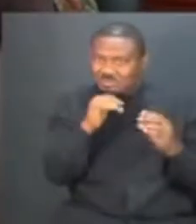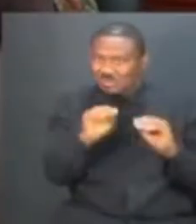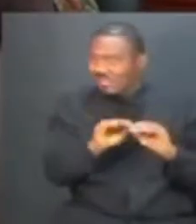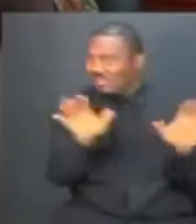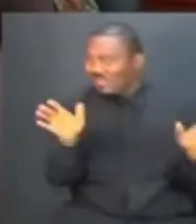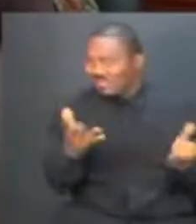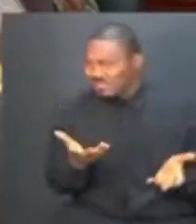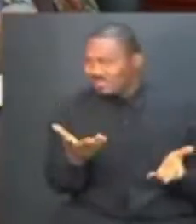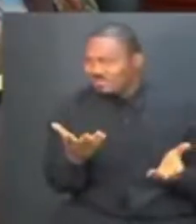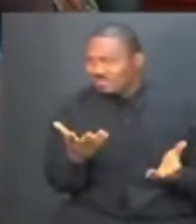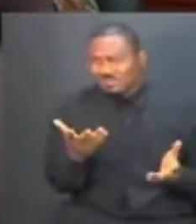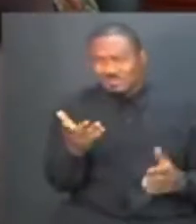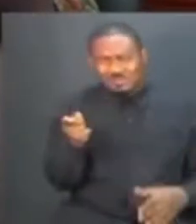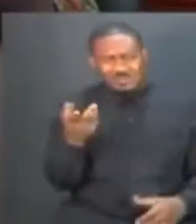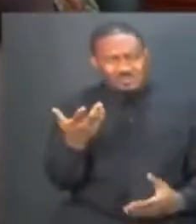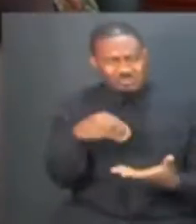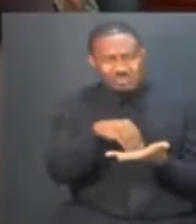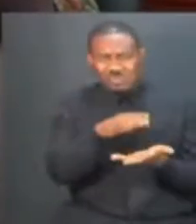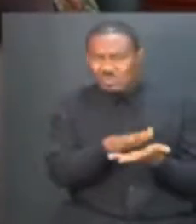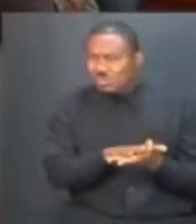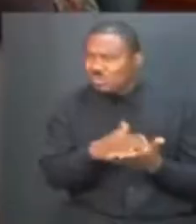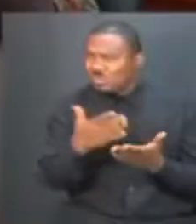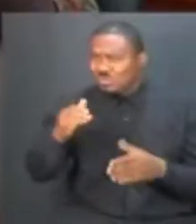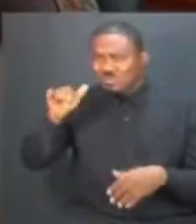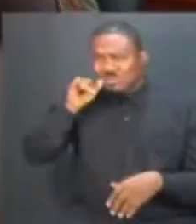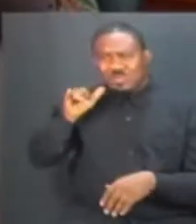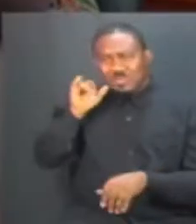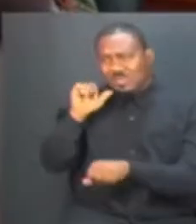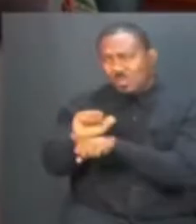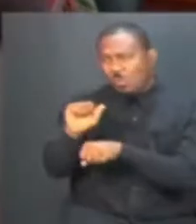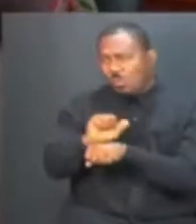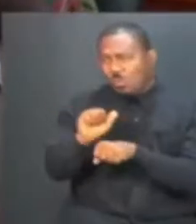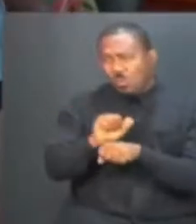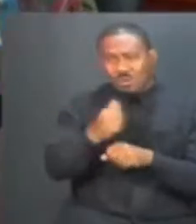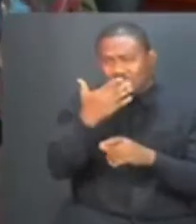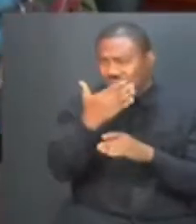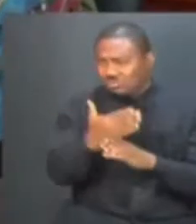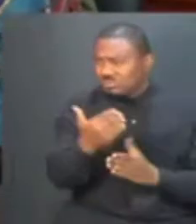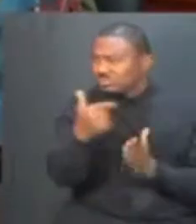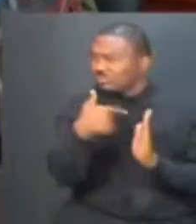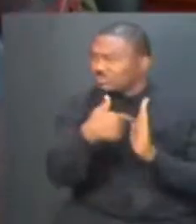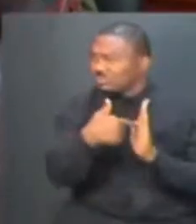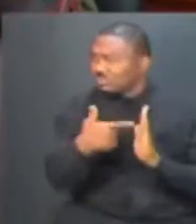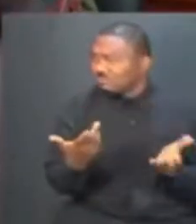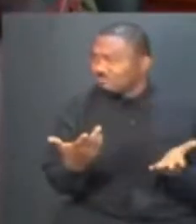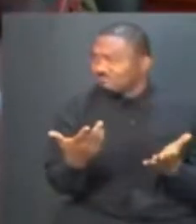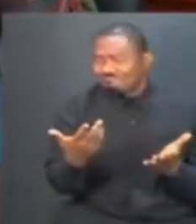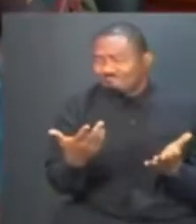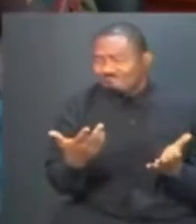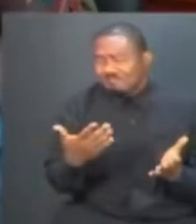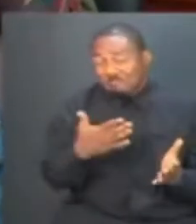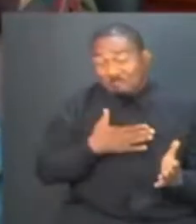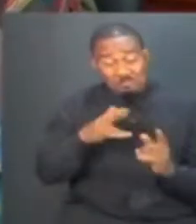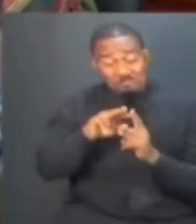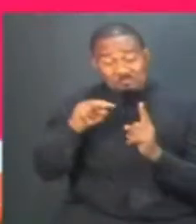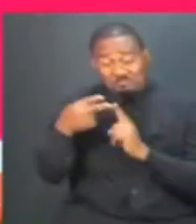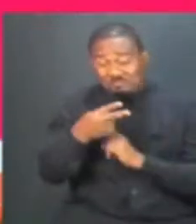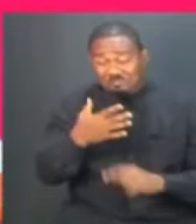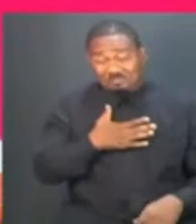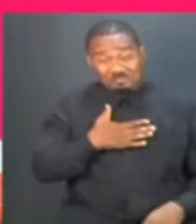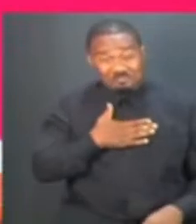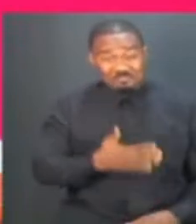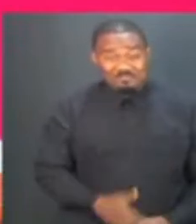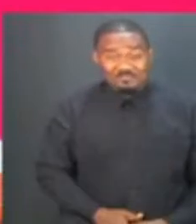that it should feature in the votes and proceedings as of yesterday. That's my view on this matter.